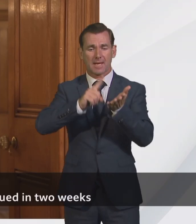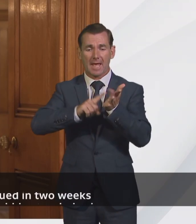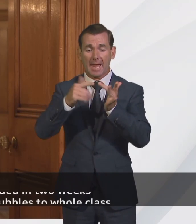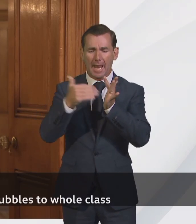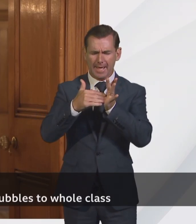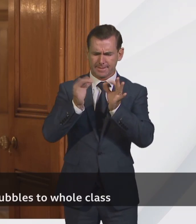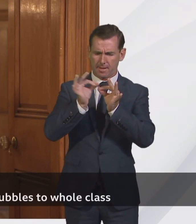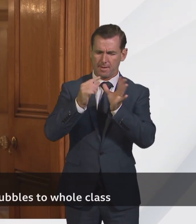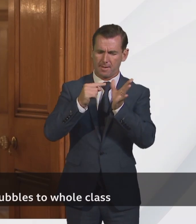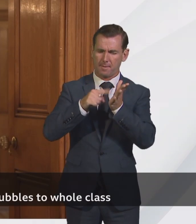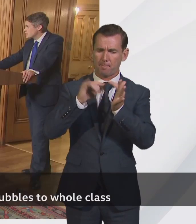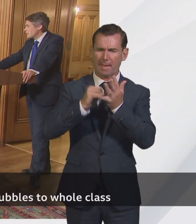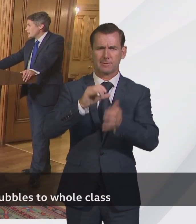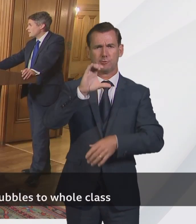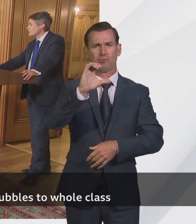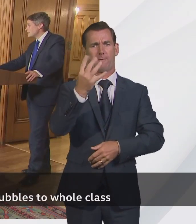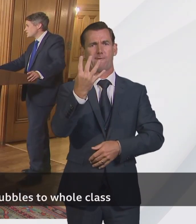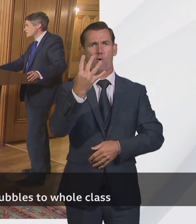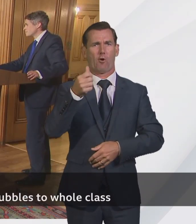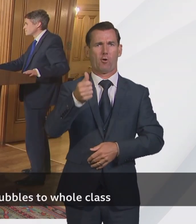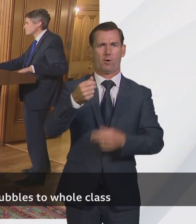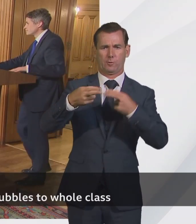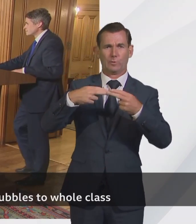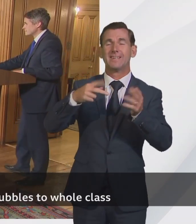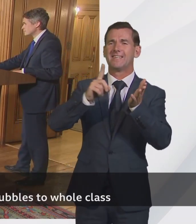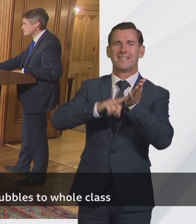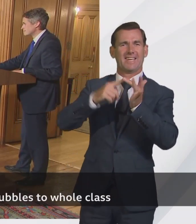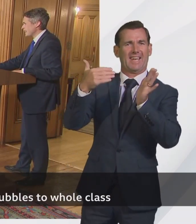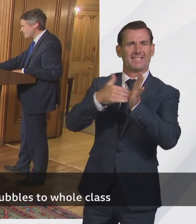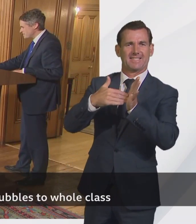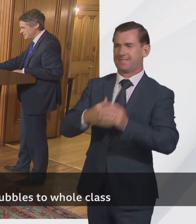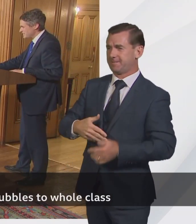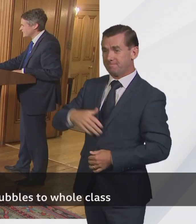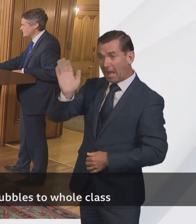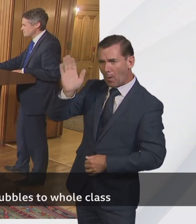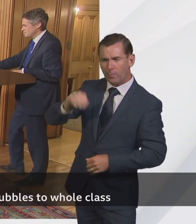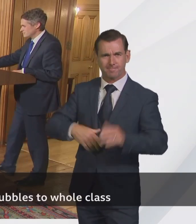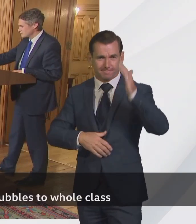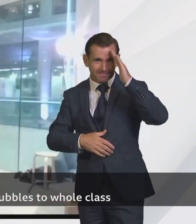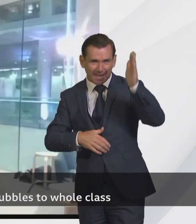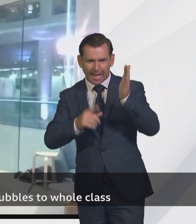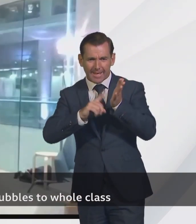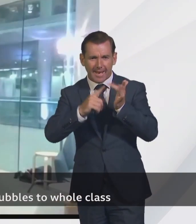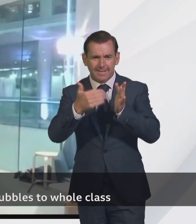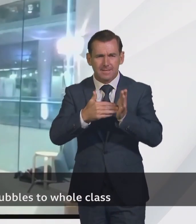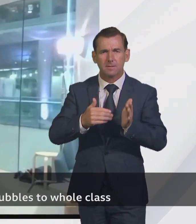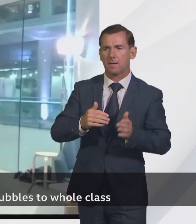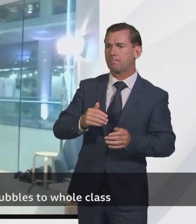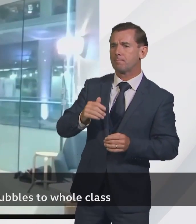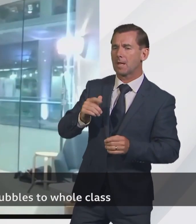Bates from Channel 4 News. Liz. Hello. Hello, Liz. Sorry,